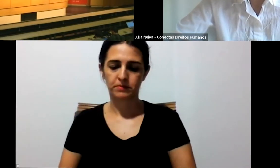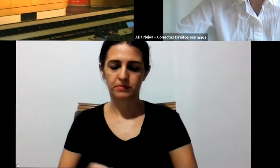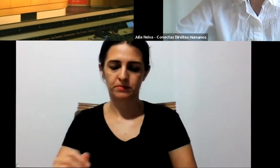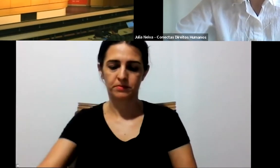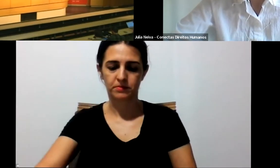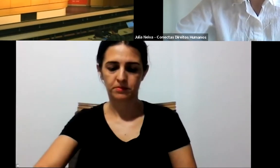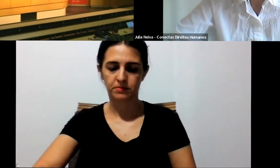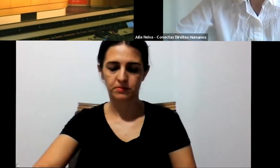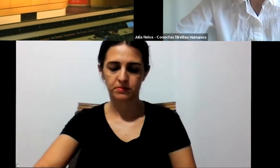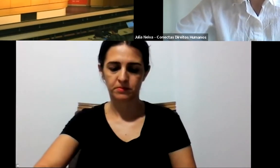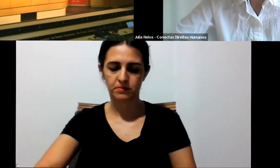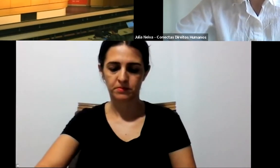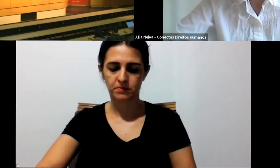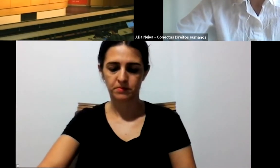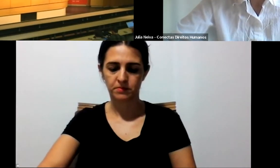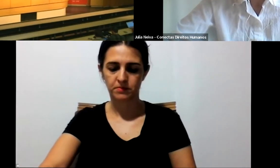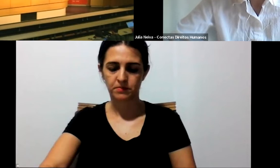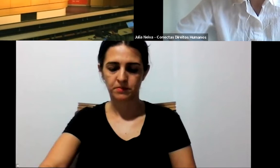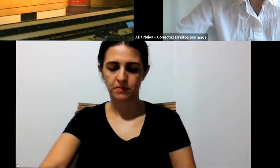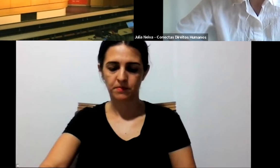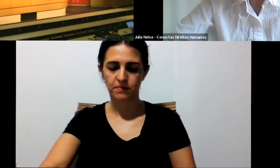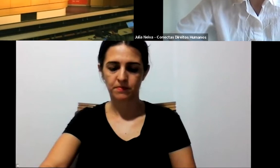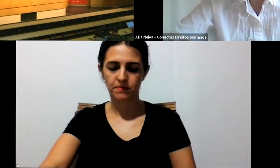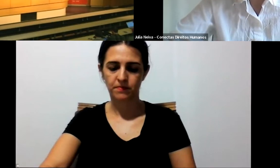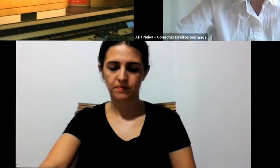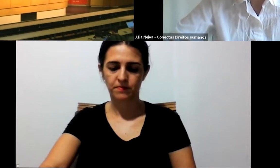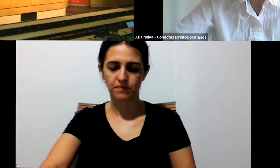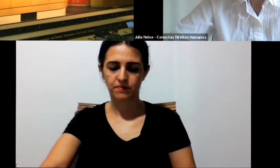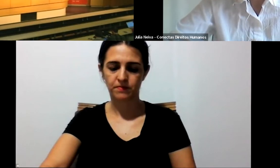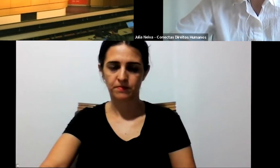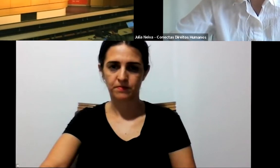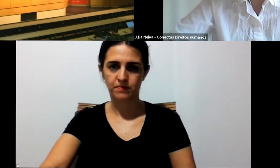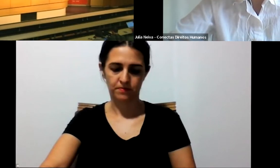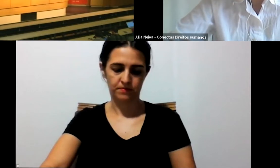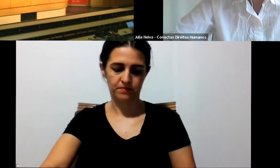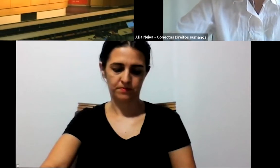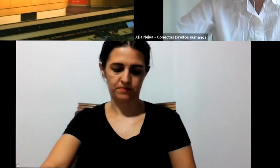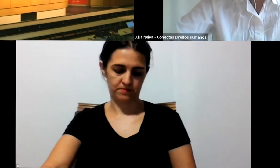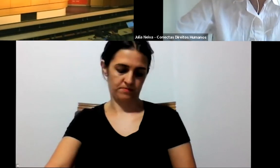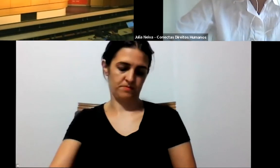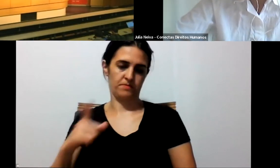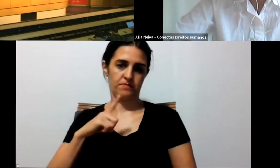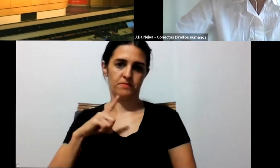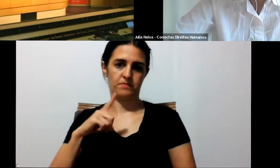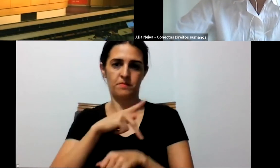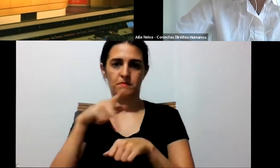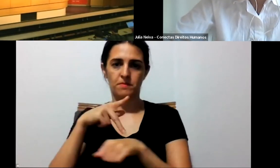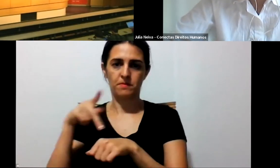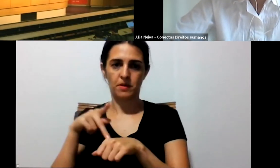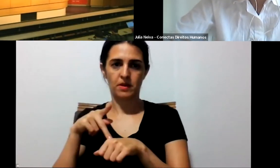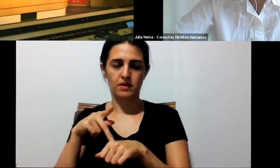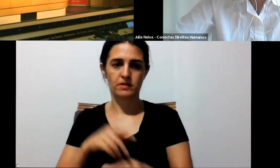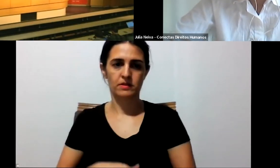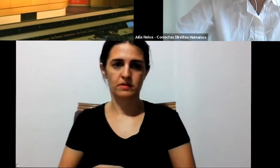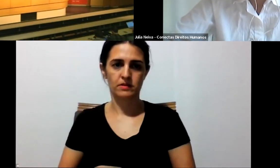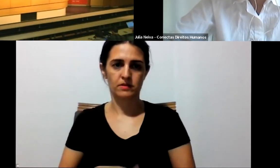committee. So for everybody to understand, the OECD works with a number of intergovernmental committees, and there's one committee